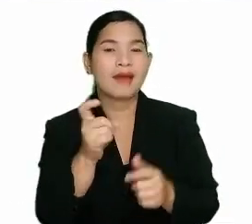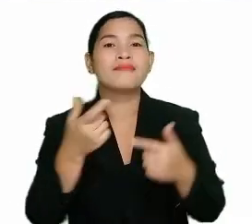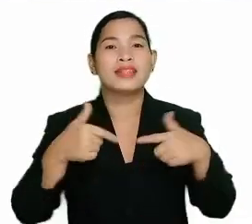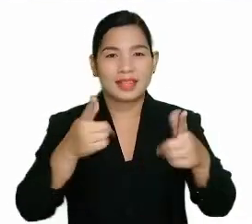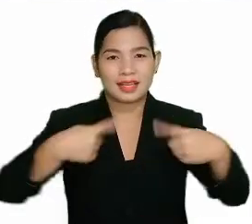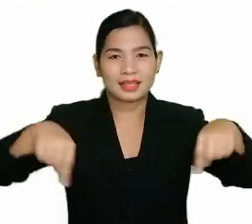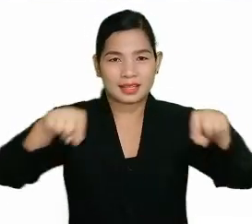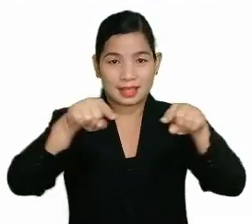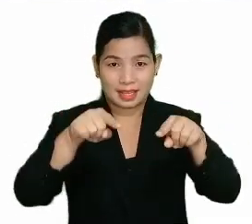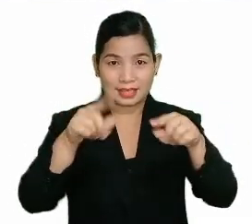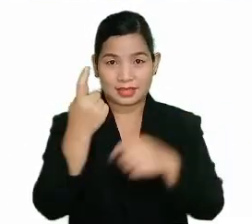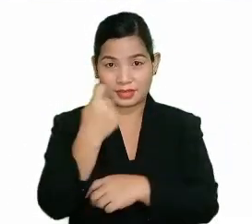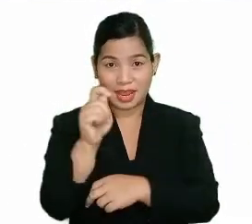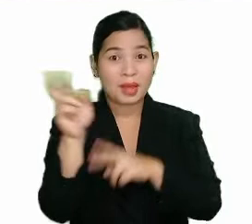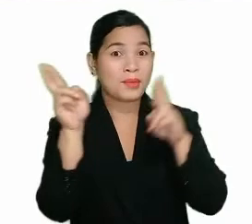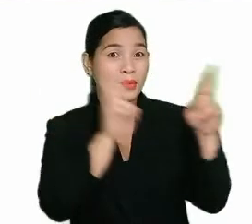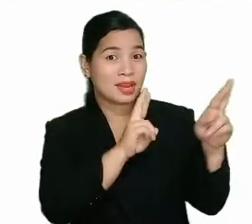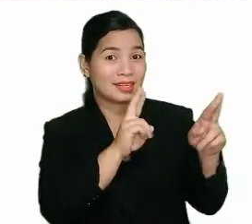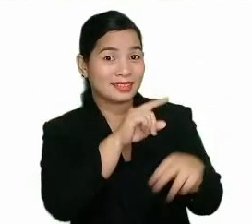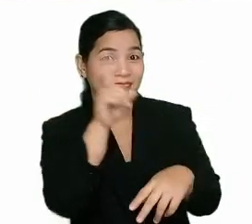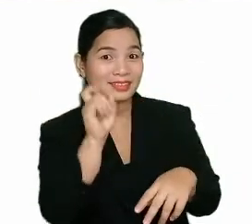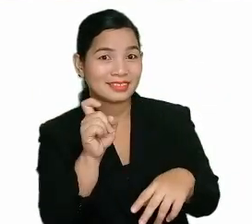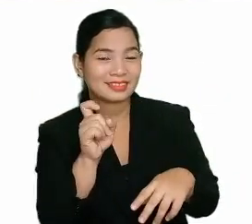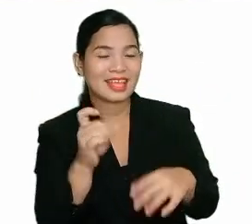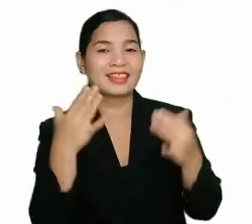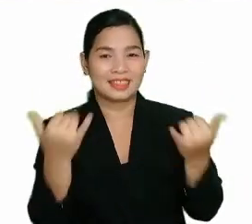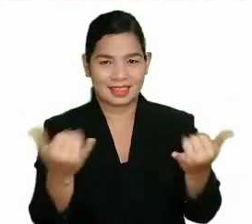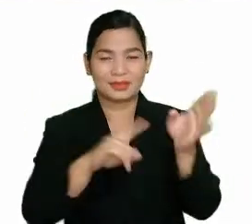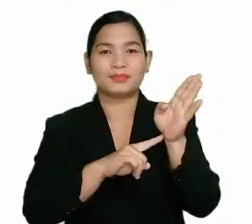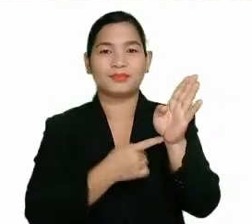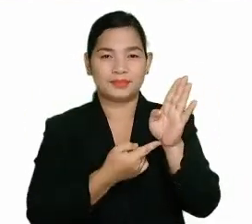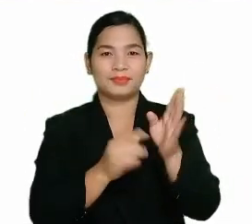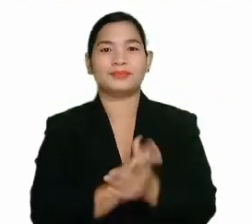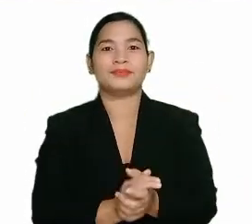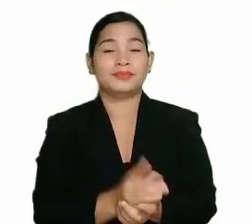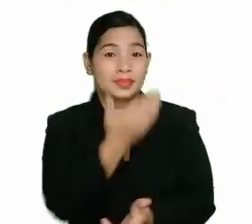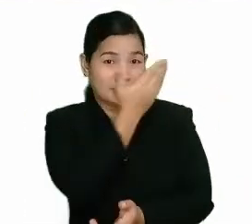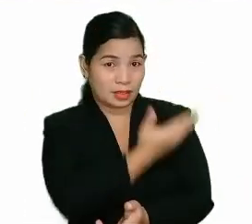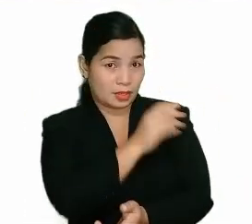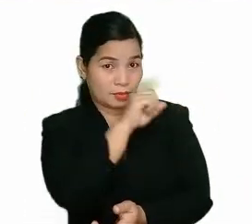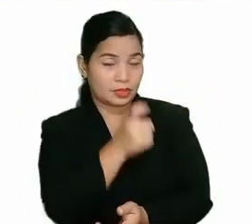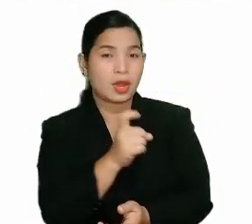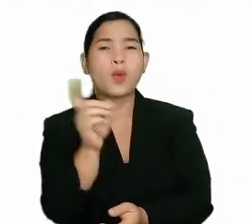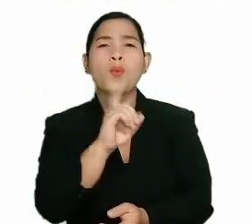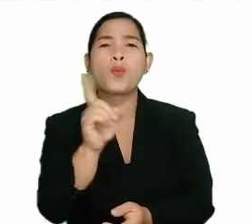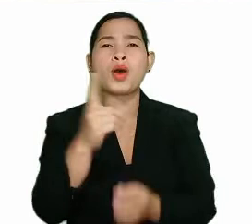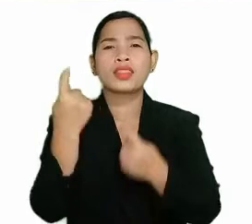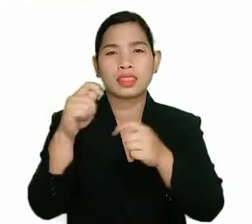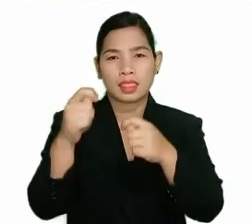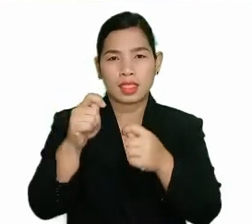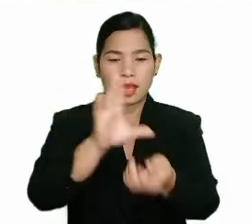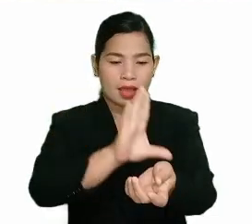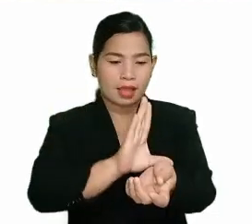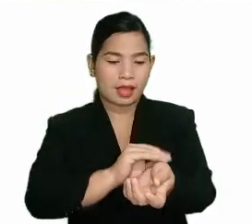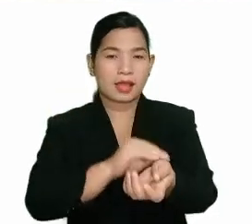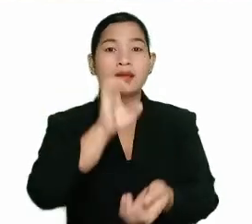Us Try. Are you ready? Let us begin. What type of cell